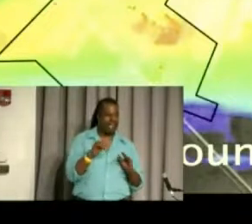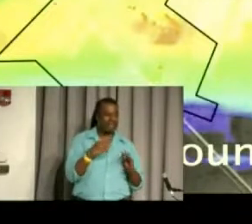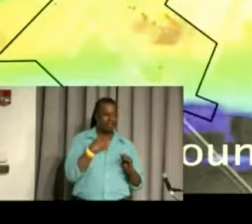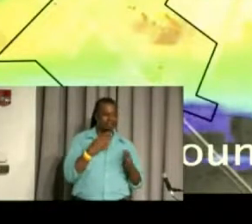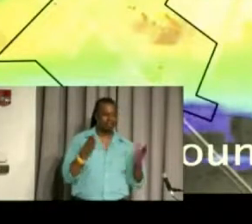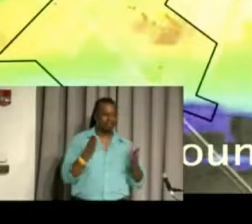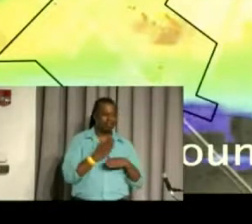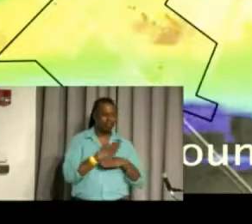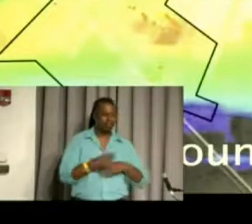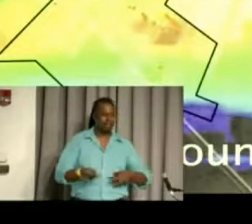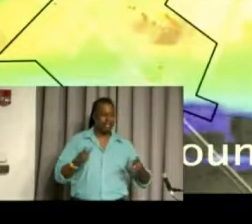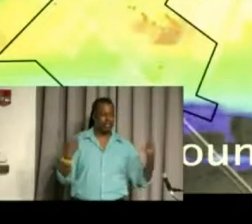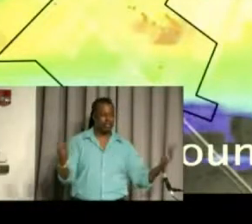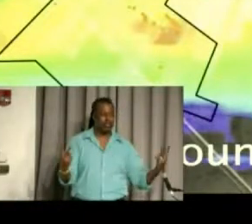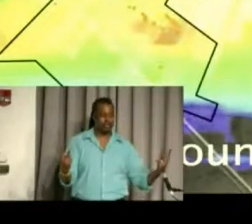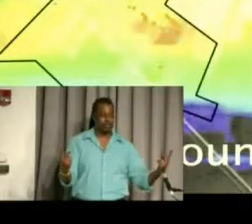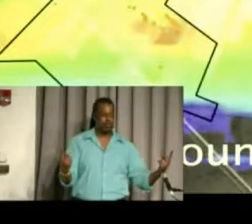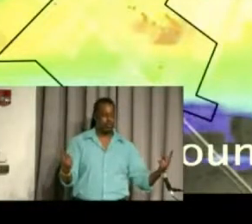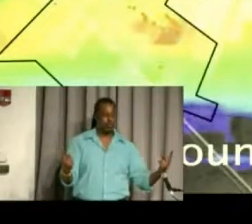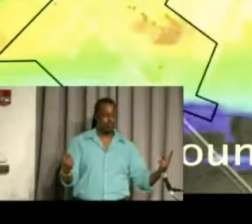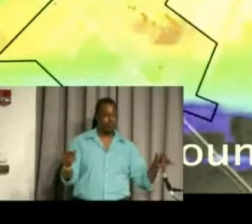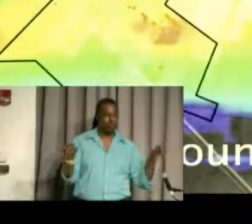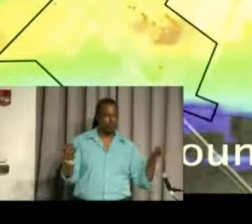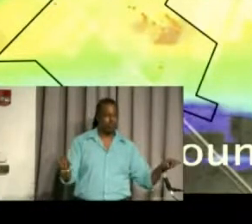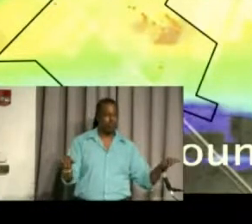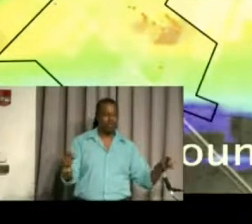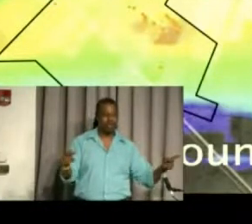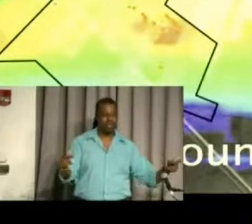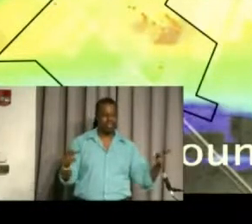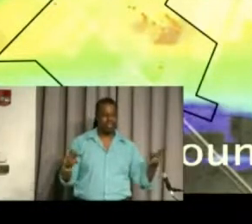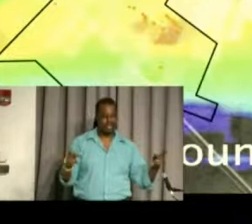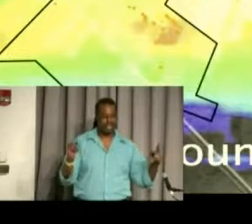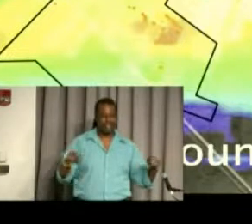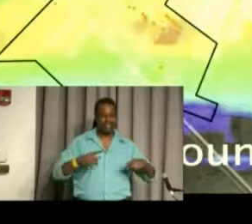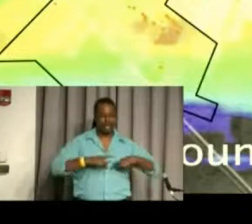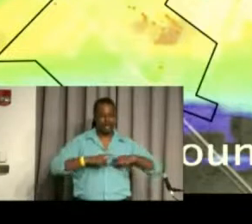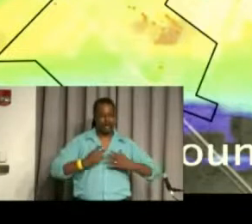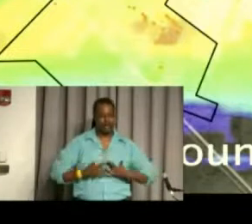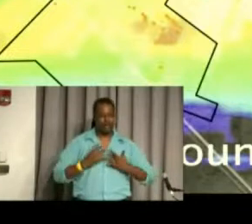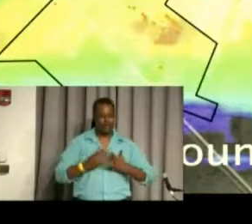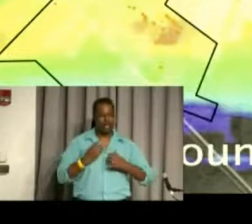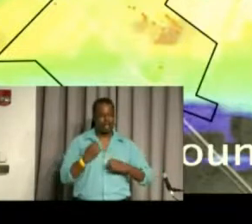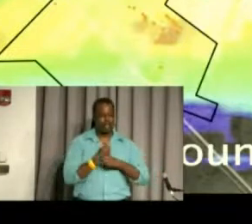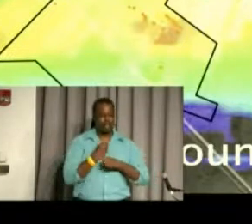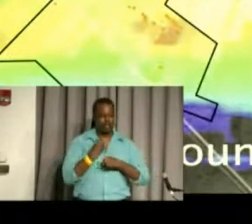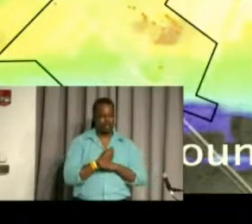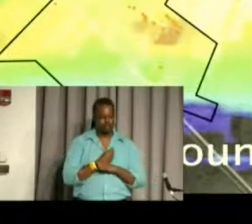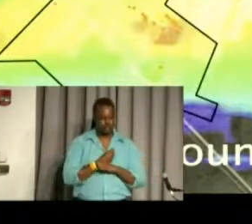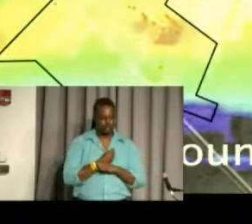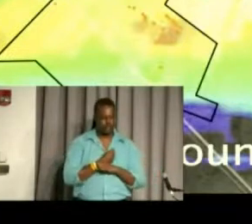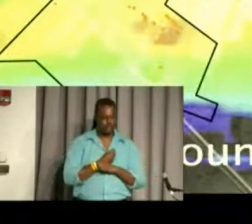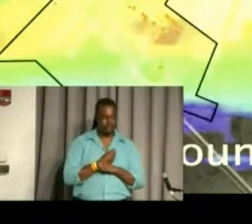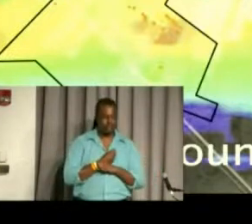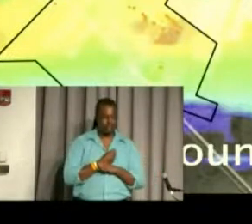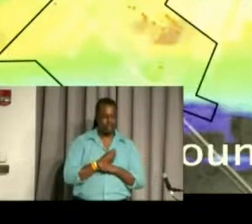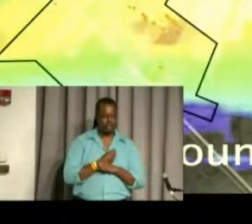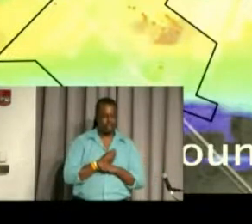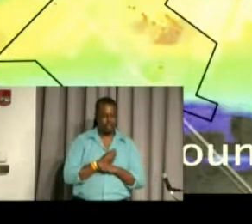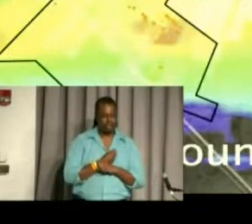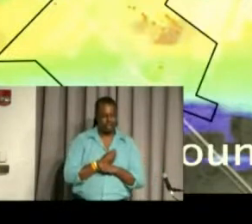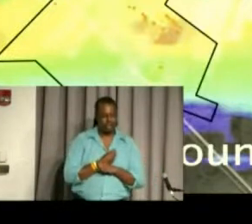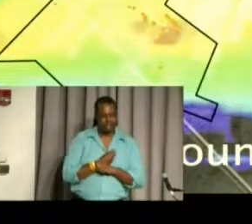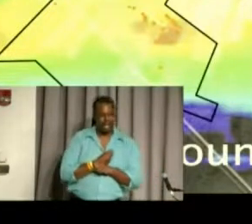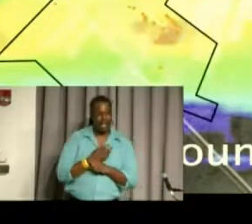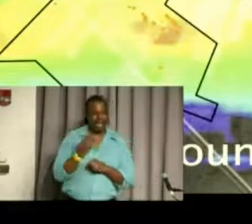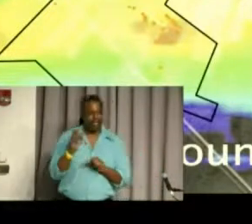between two permitted facilities that are pending construction unless activists can block their construction. And we